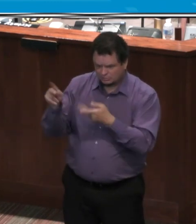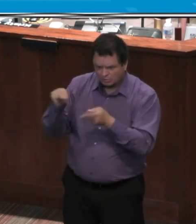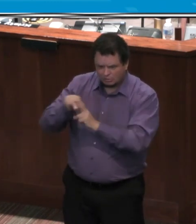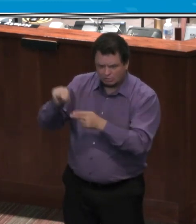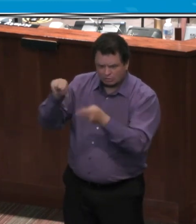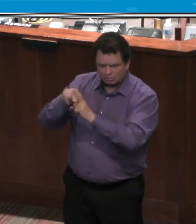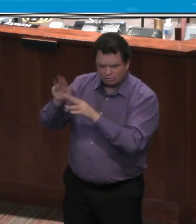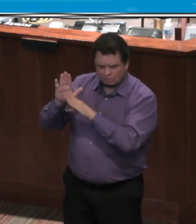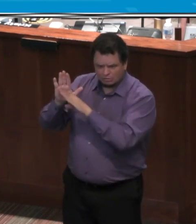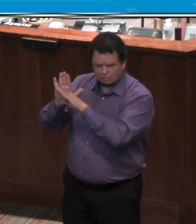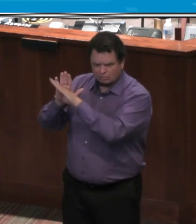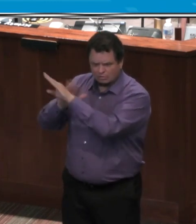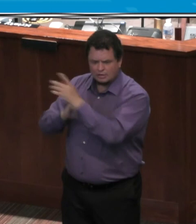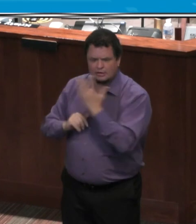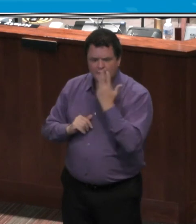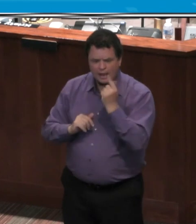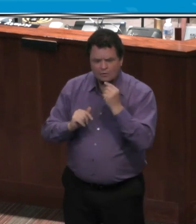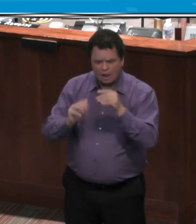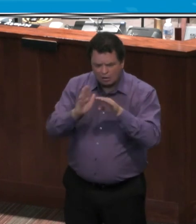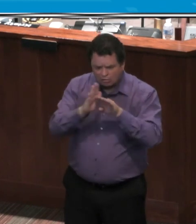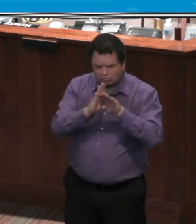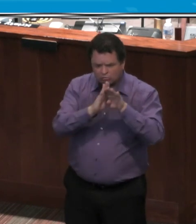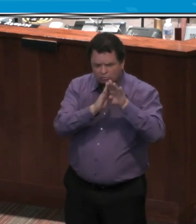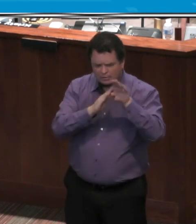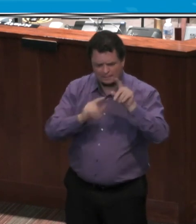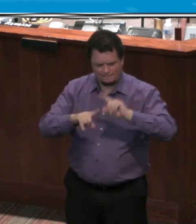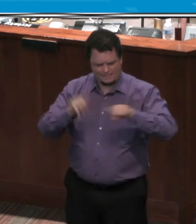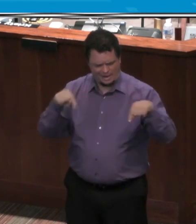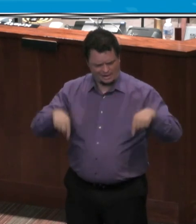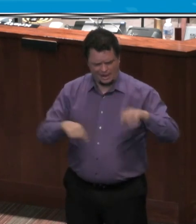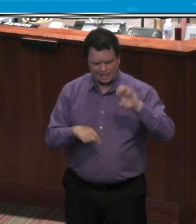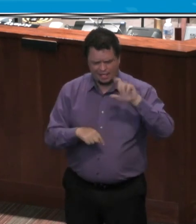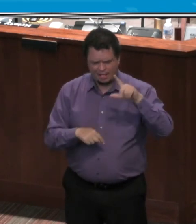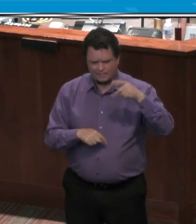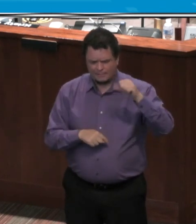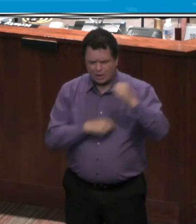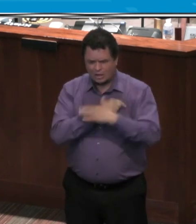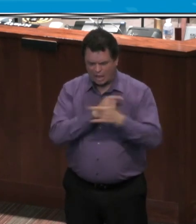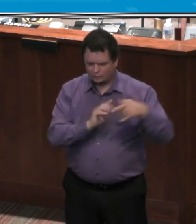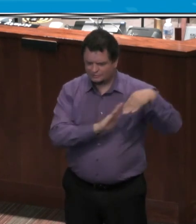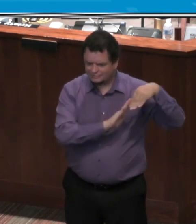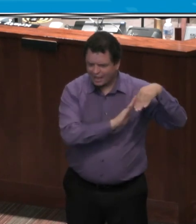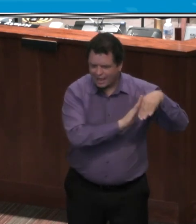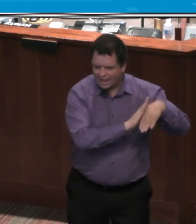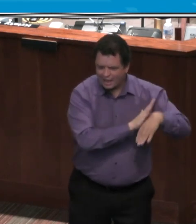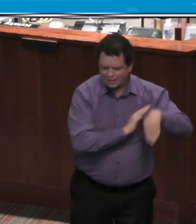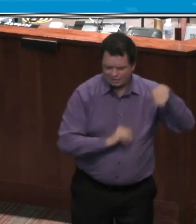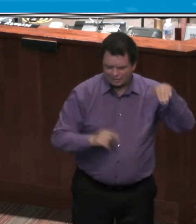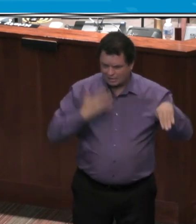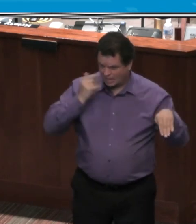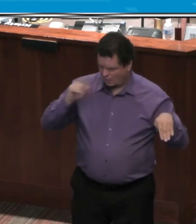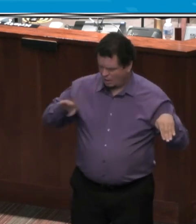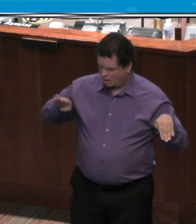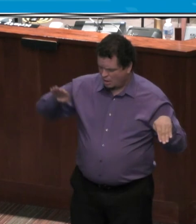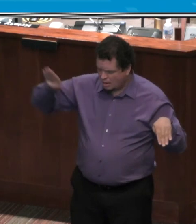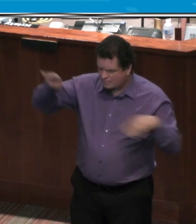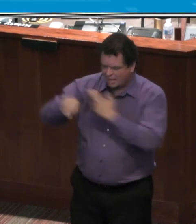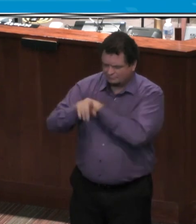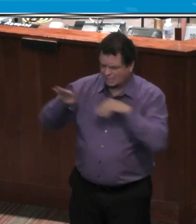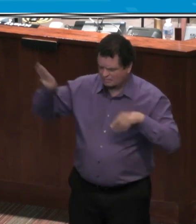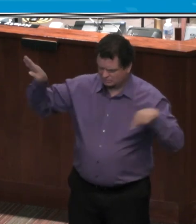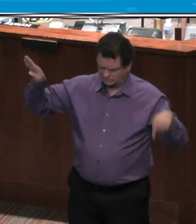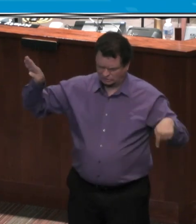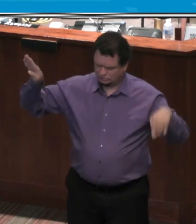Health Department and have expressed the timeline in a